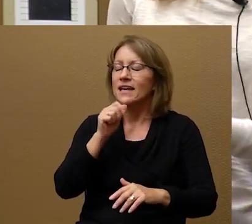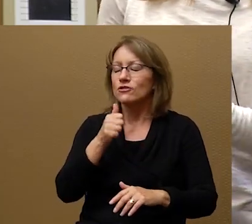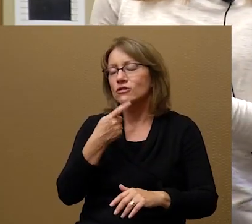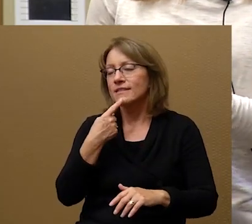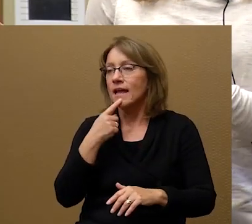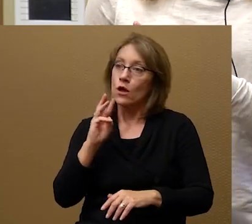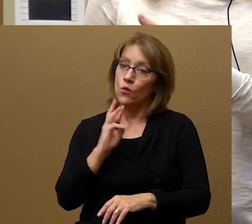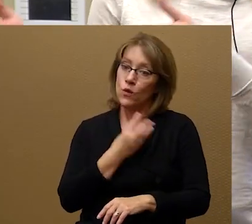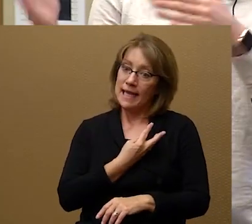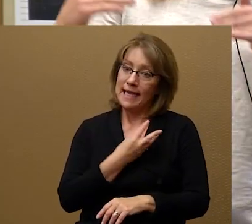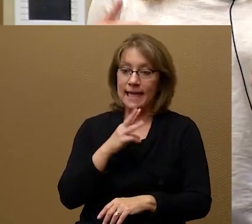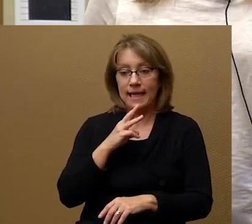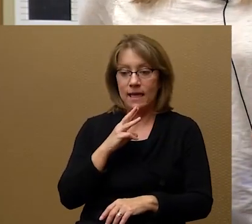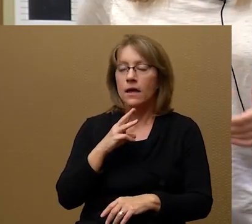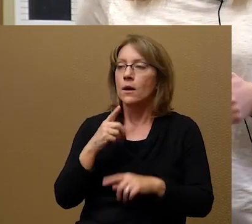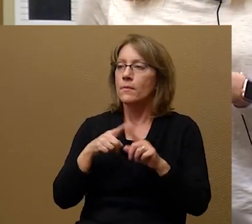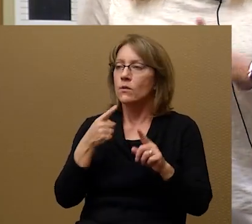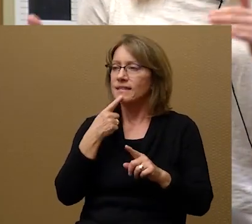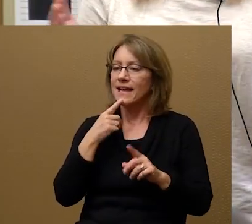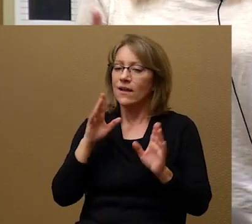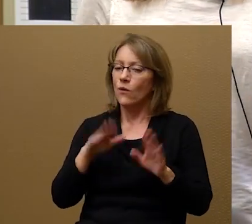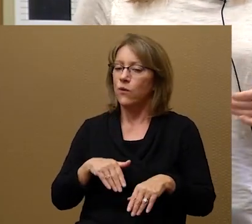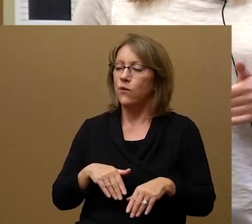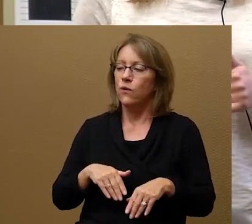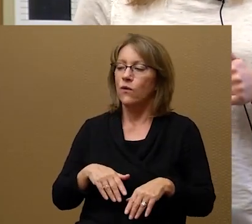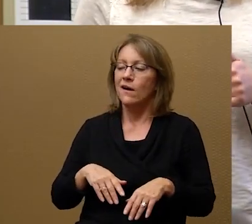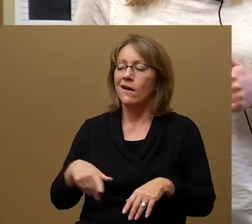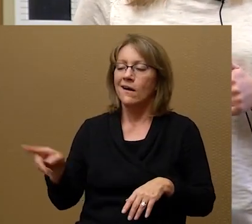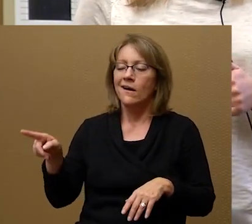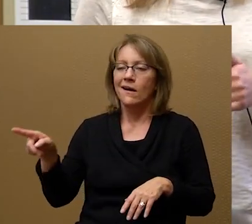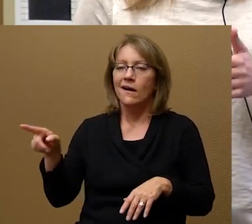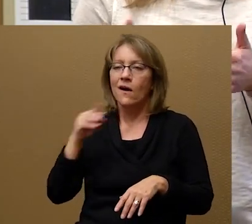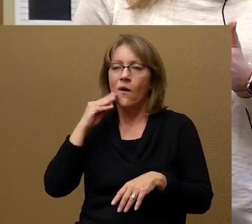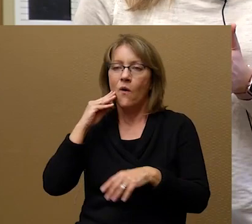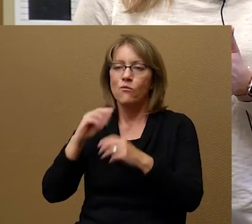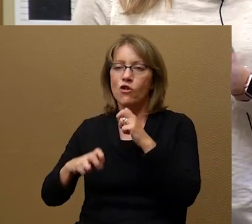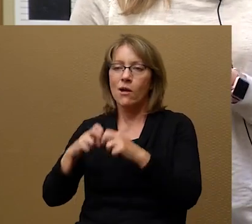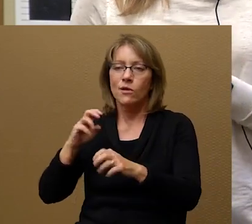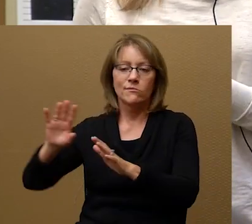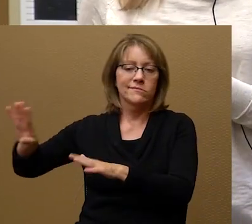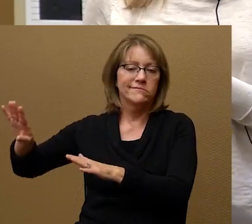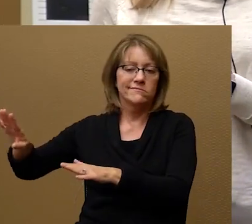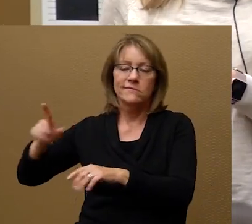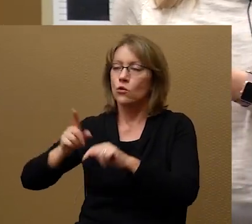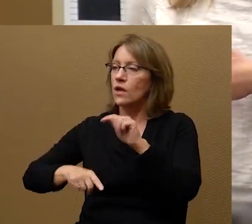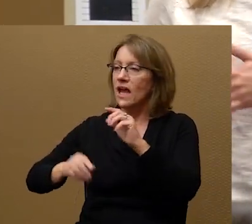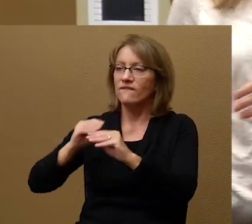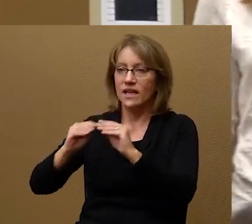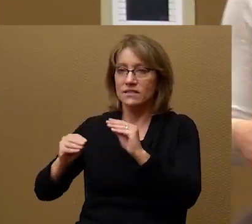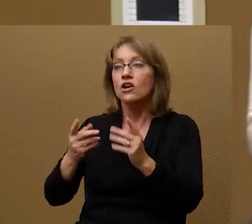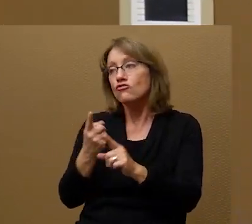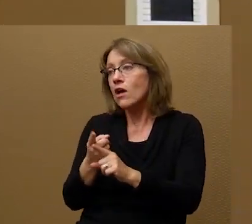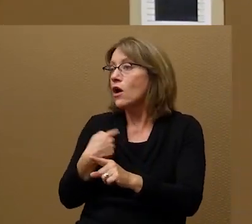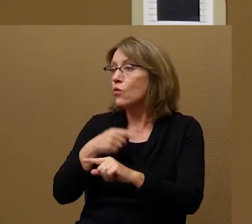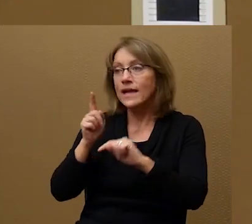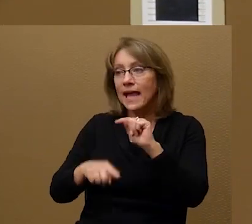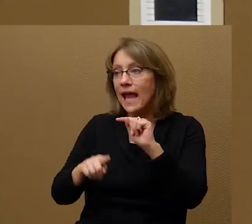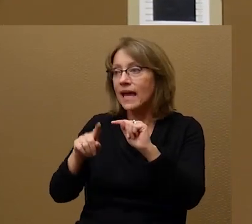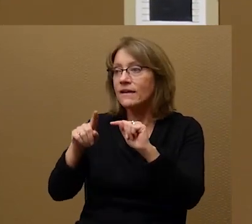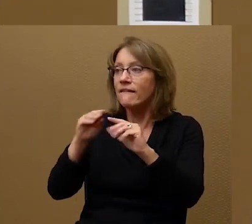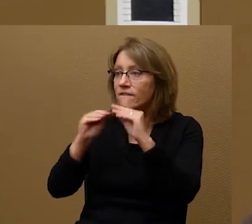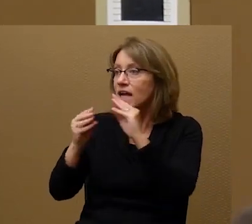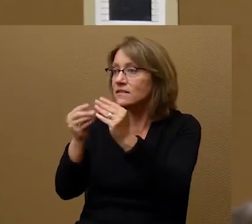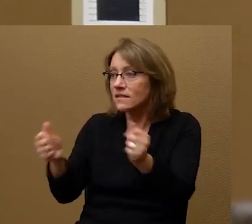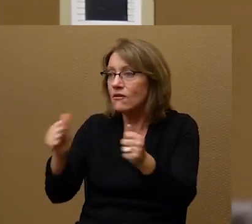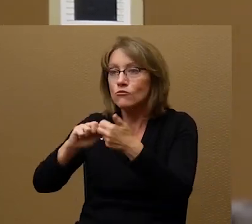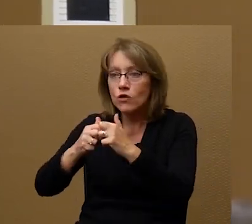of times we resort, oh, that's a problem at home, that's something we can't fix. That's right, we cannot fix it, but we can also do something about